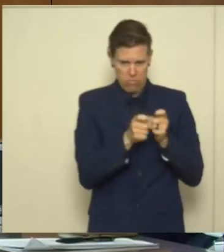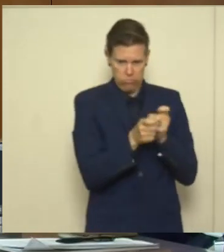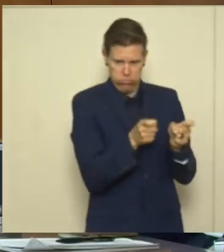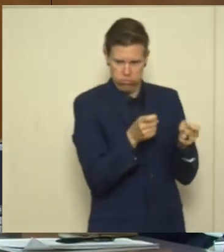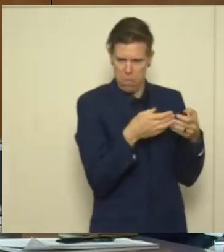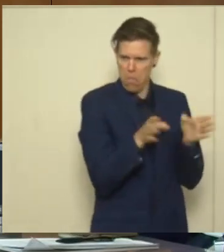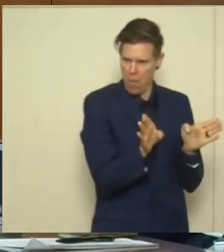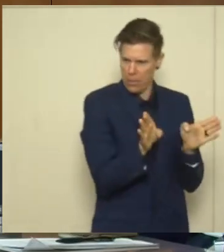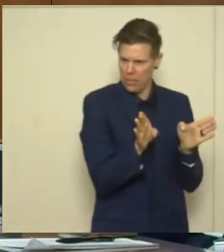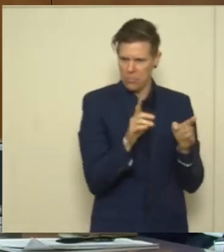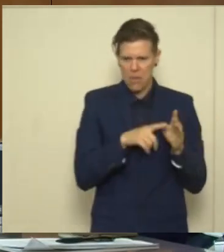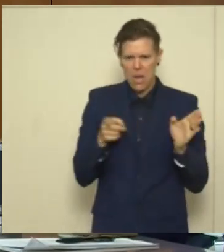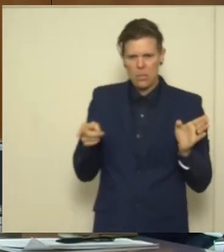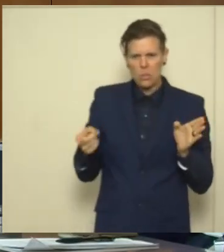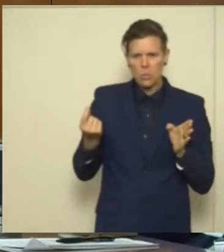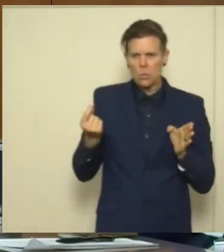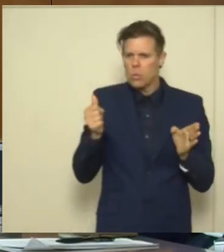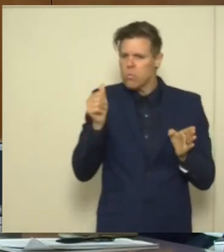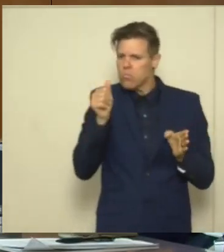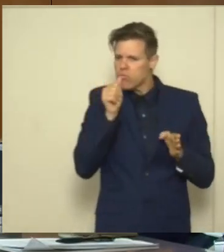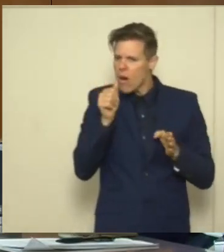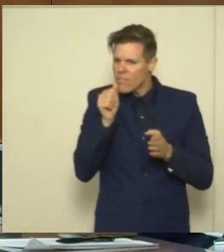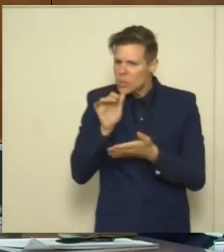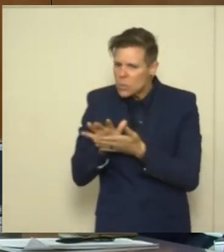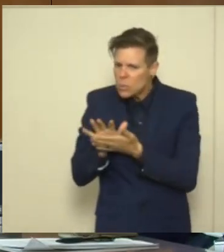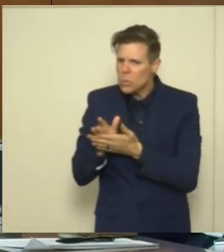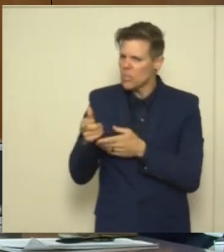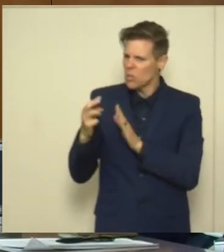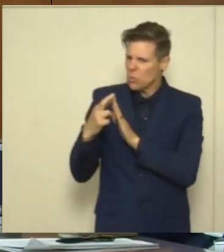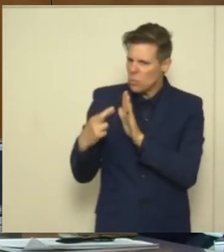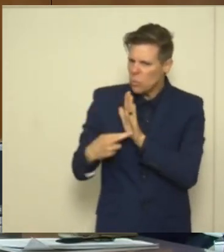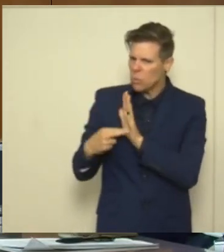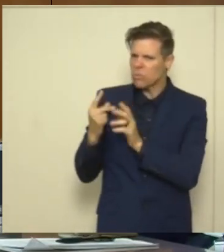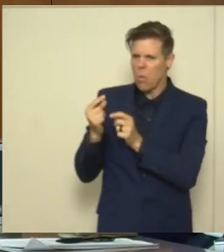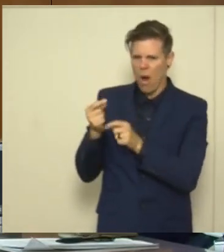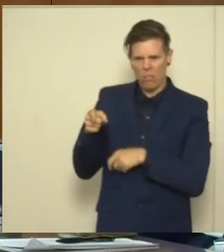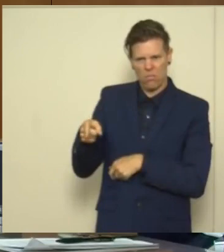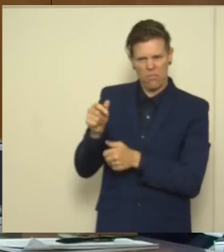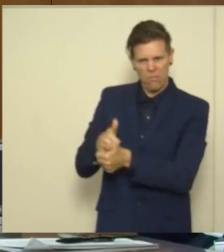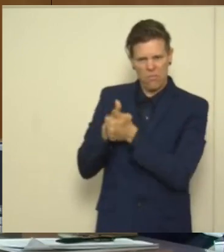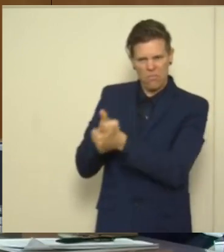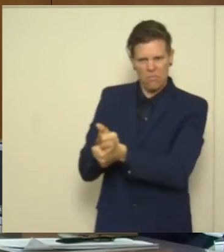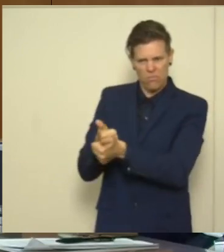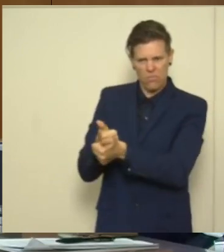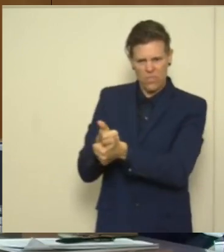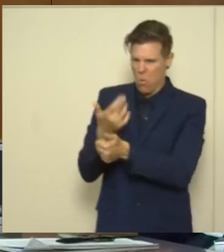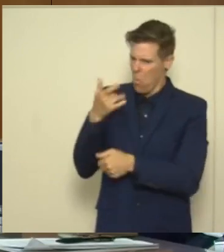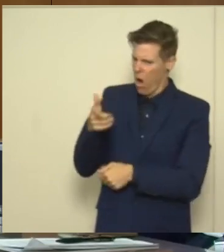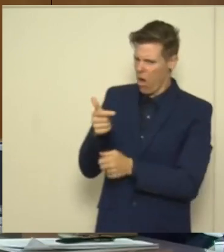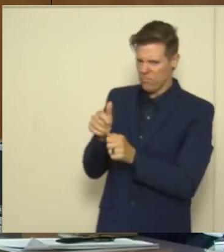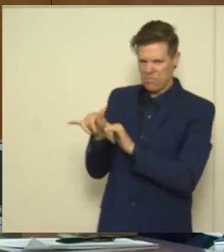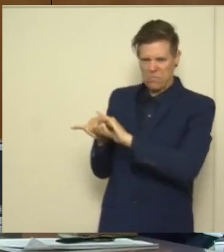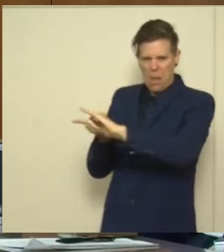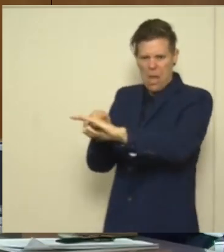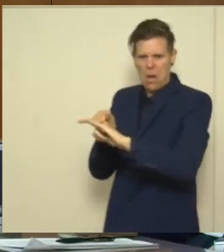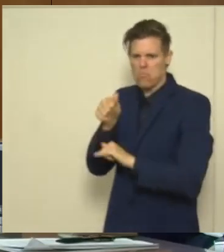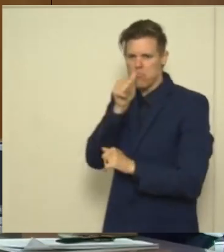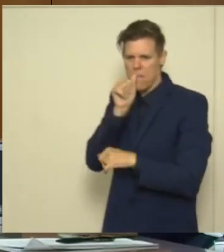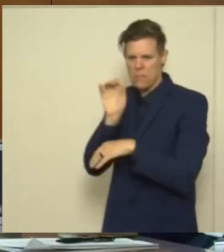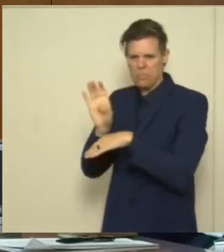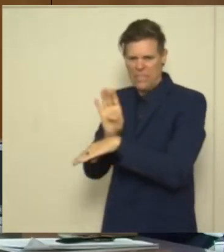to treat private schools like a business with smaller capacities at 25%, while public schools are allowed to operate at 50%.